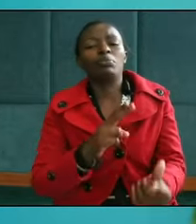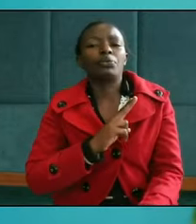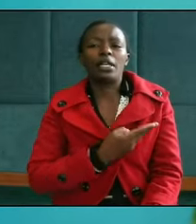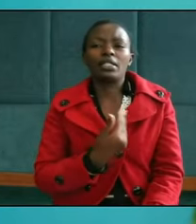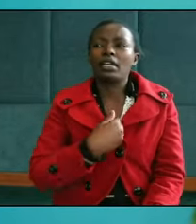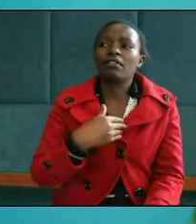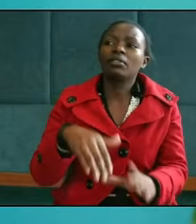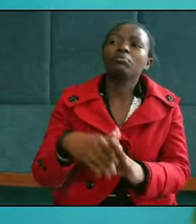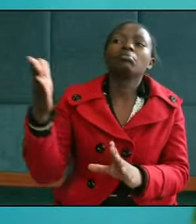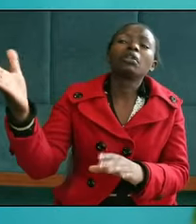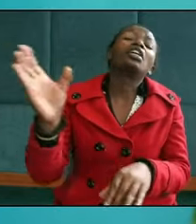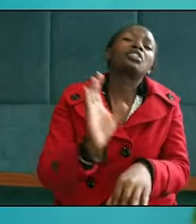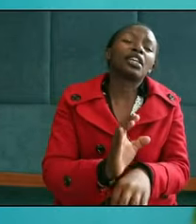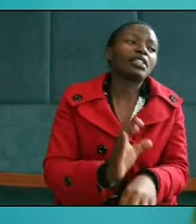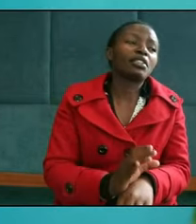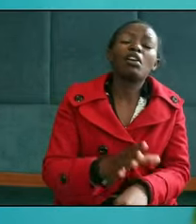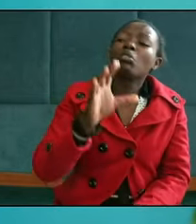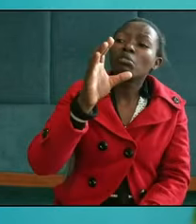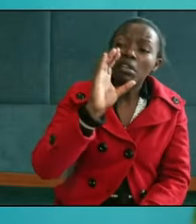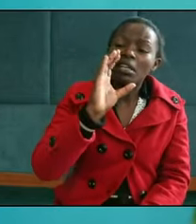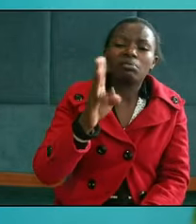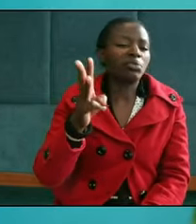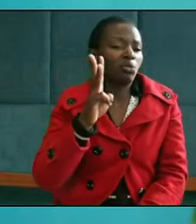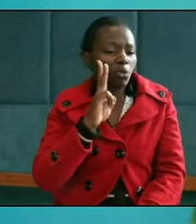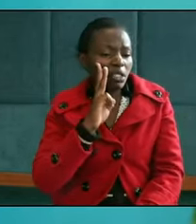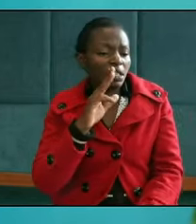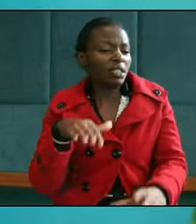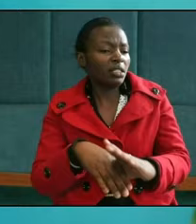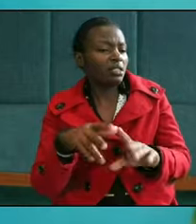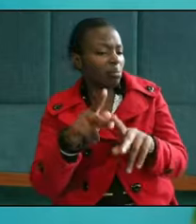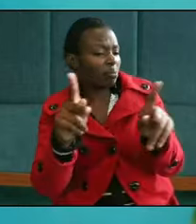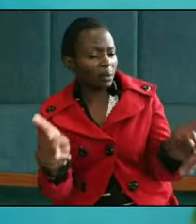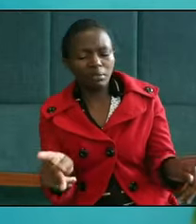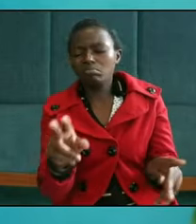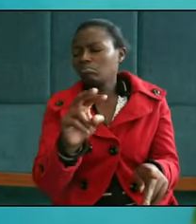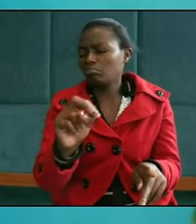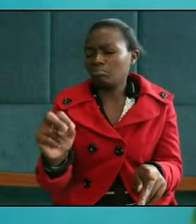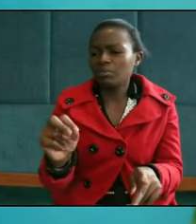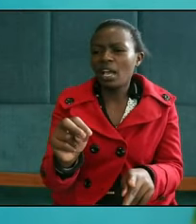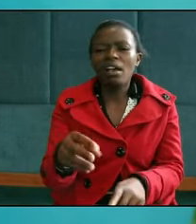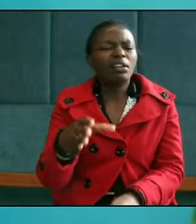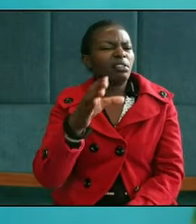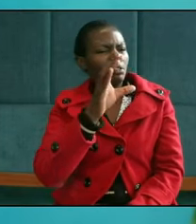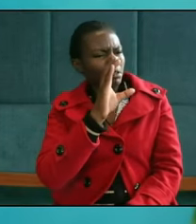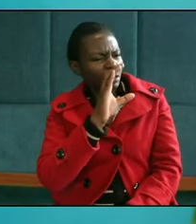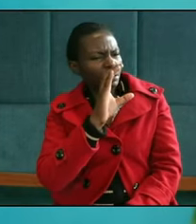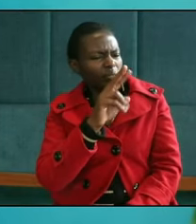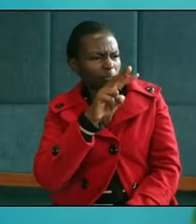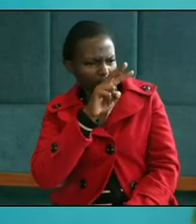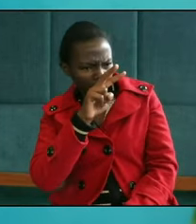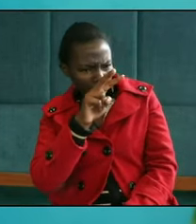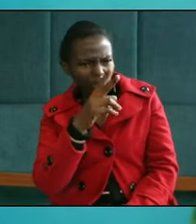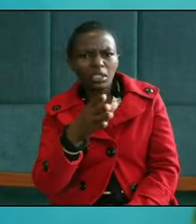Very particular, even drinking water, they position themselves. They can't simply drink. No, they look at it.